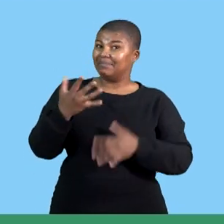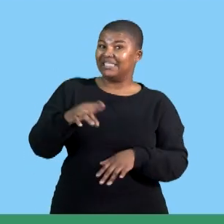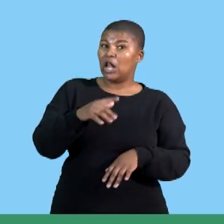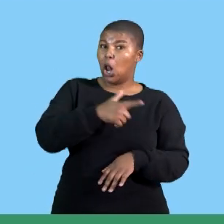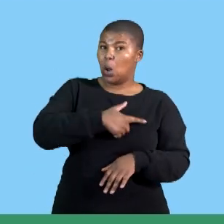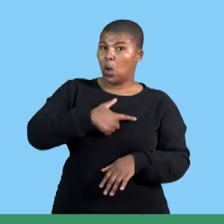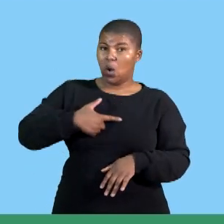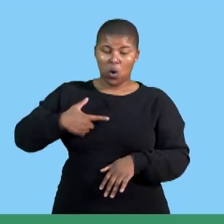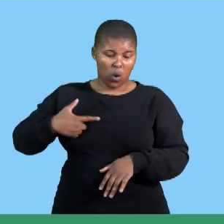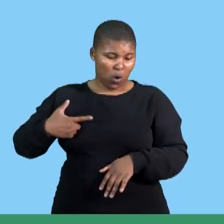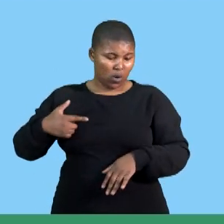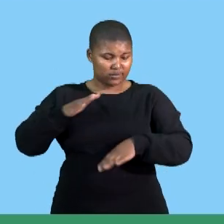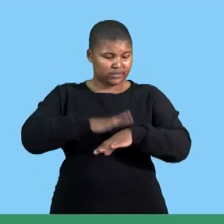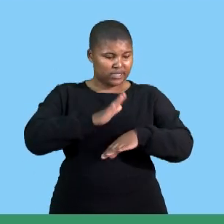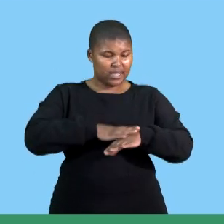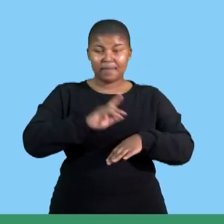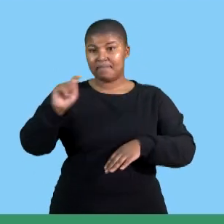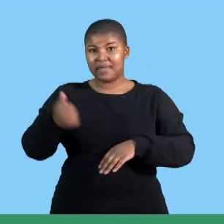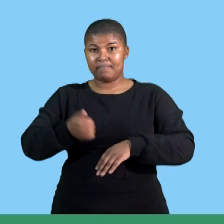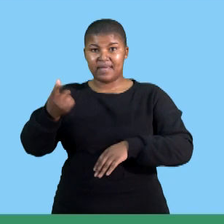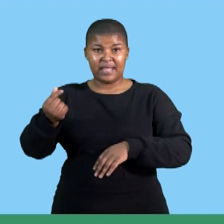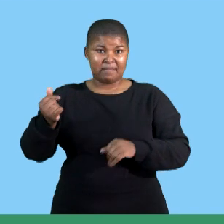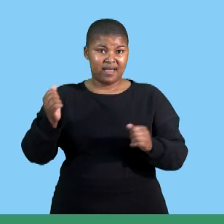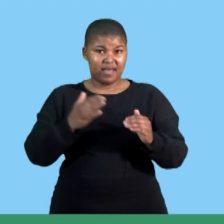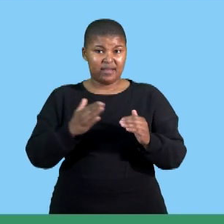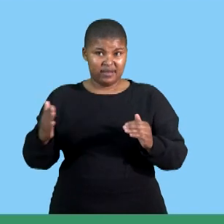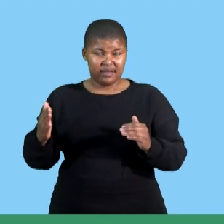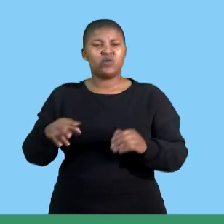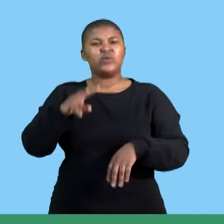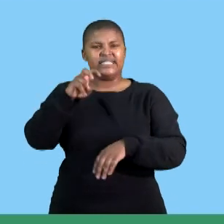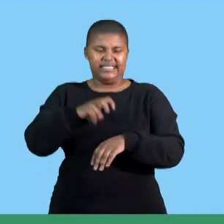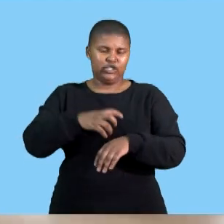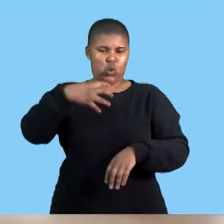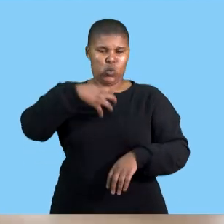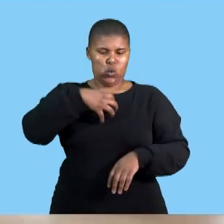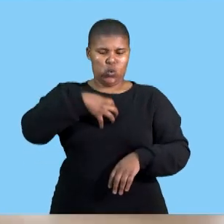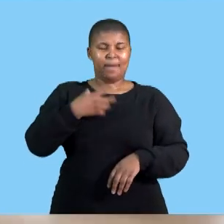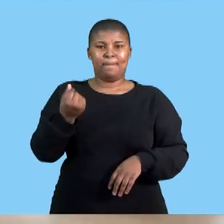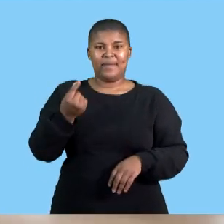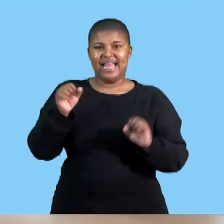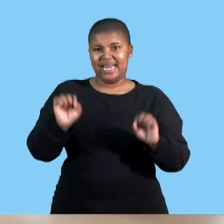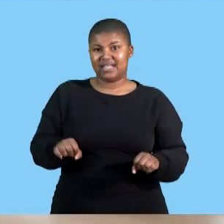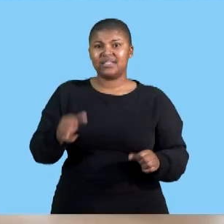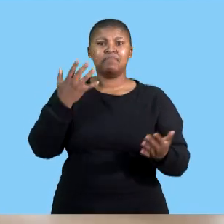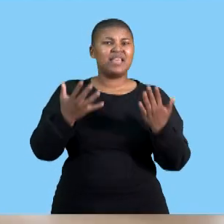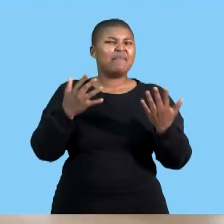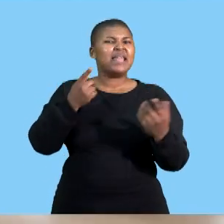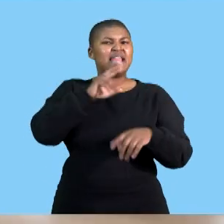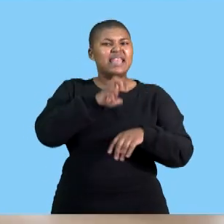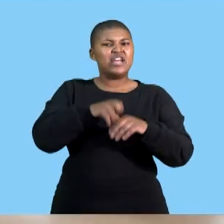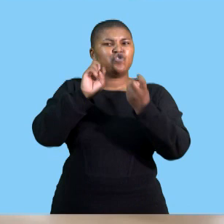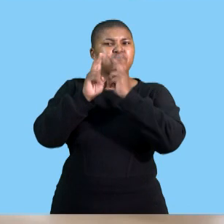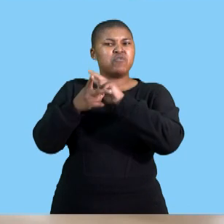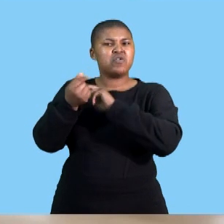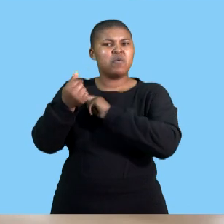capital because borrowed capital would be expensive. So obviously as a business, if you need capital or if you need a loan for